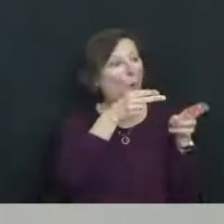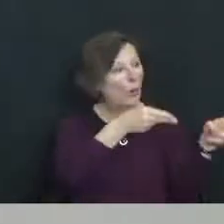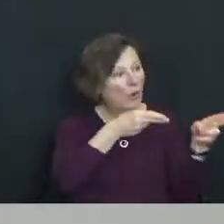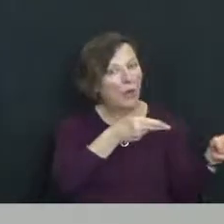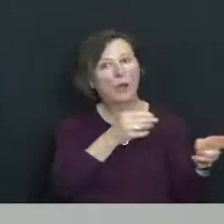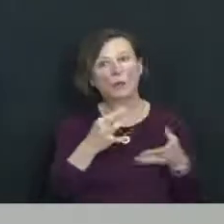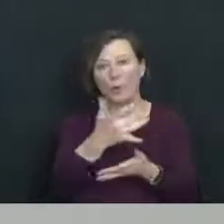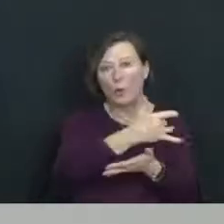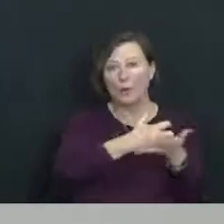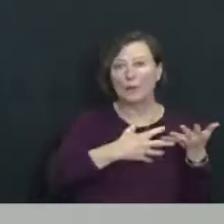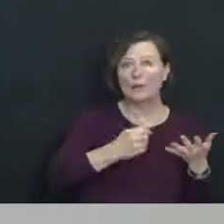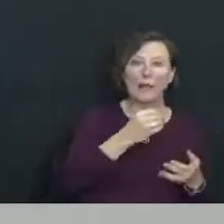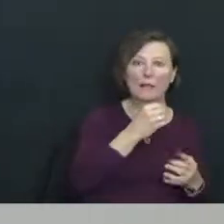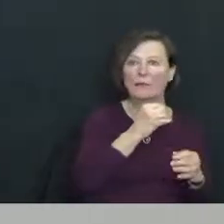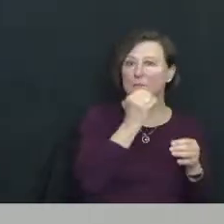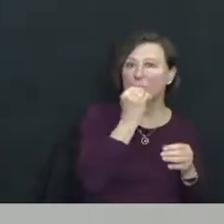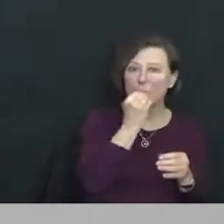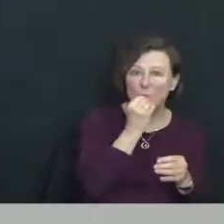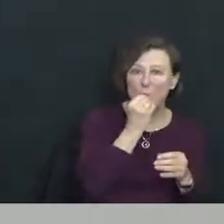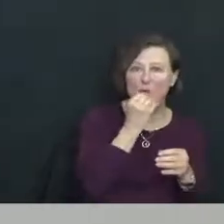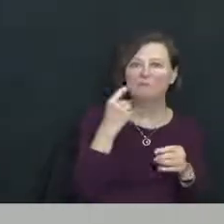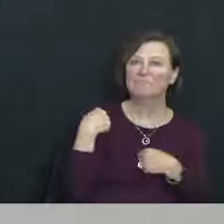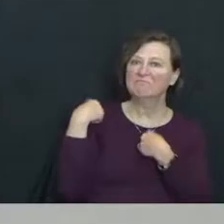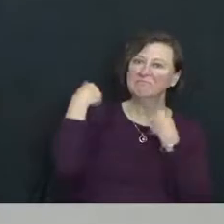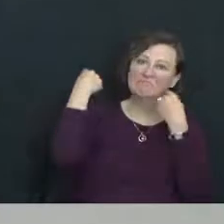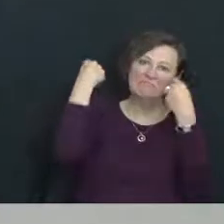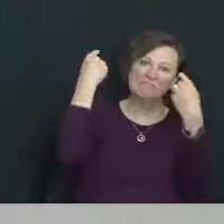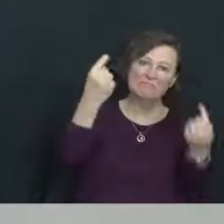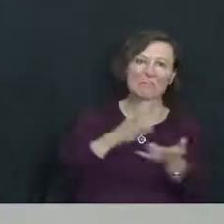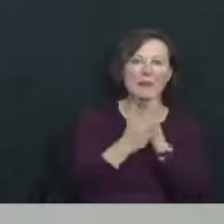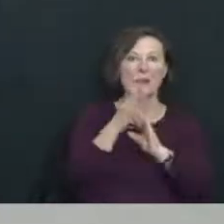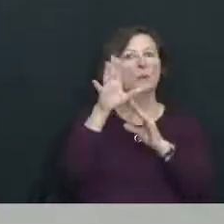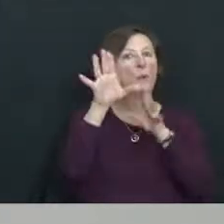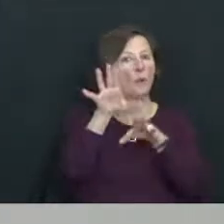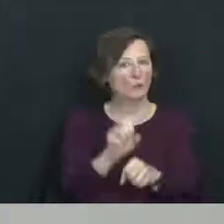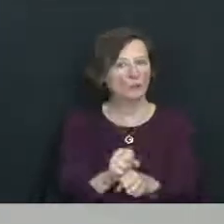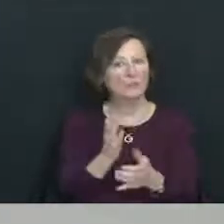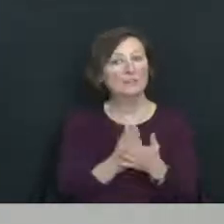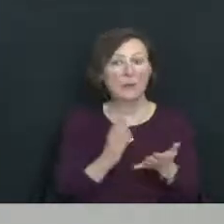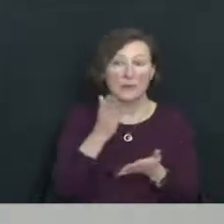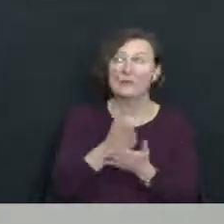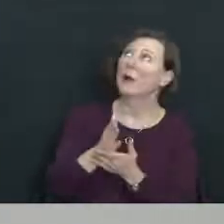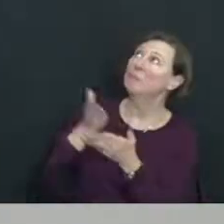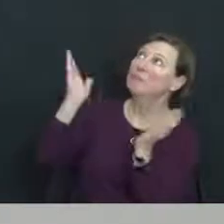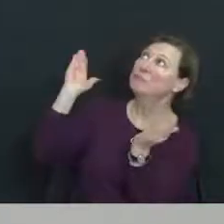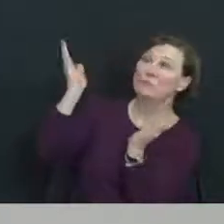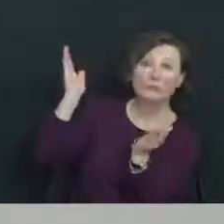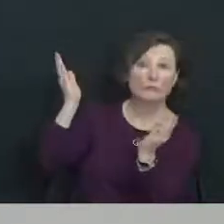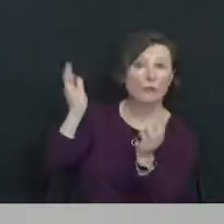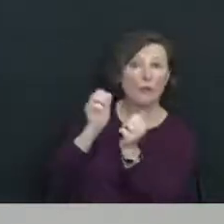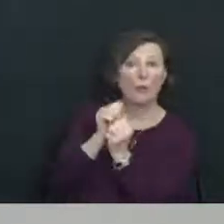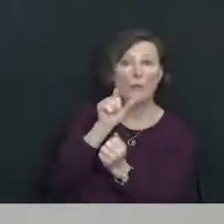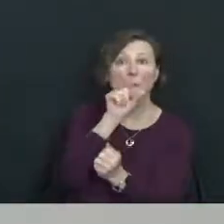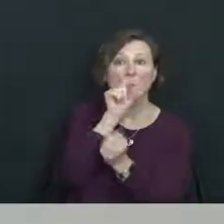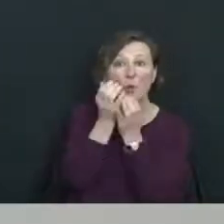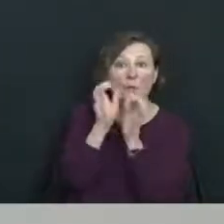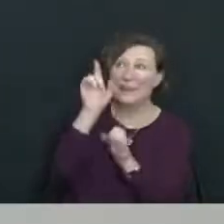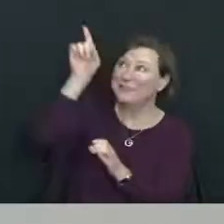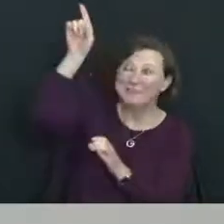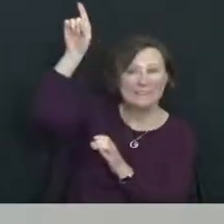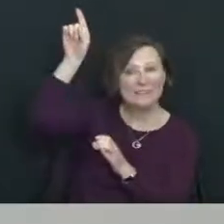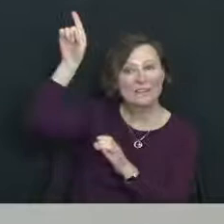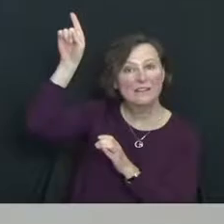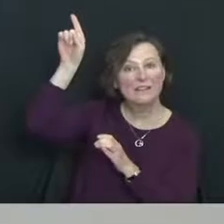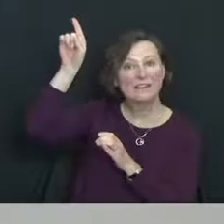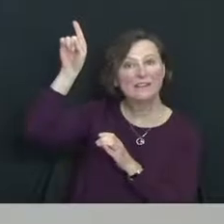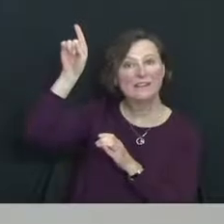After a time, they became used to the monk. Some began to stop and talk of their concerns with Bird's Nest. They liked